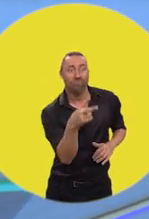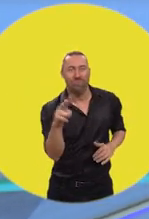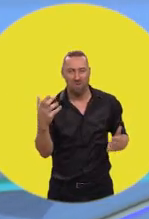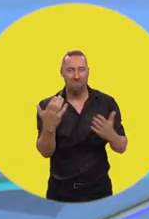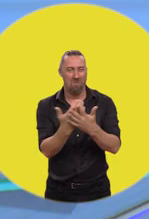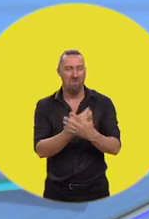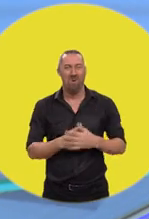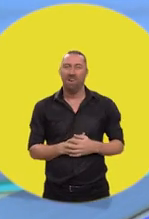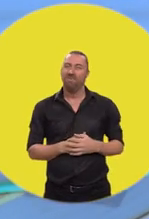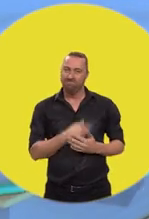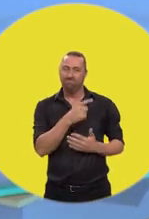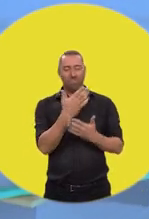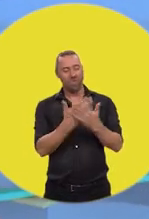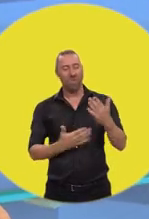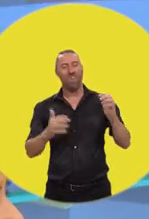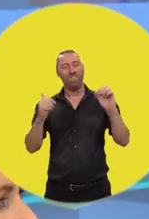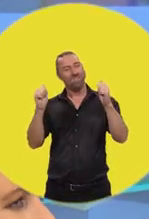story for now.